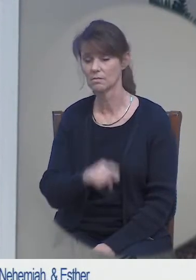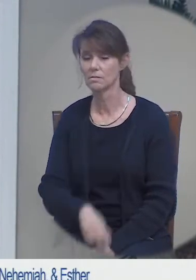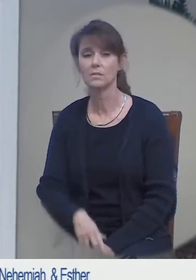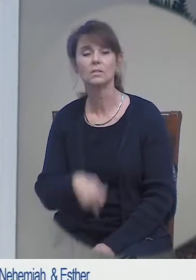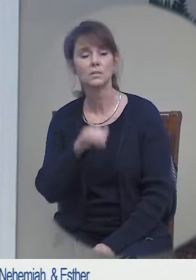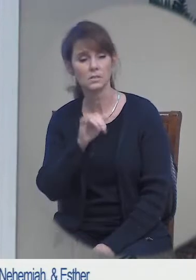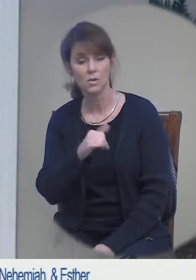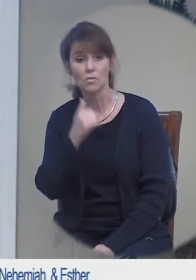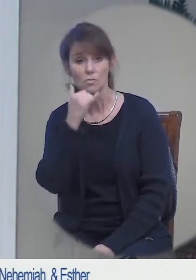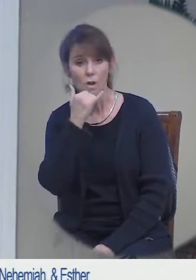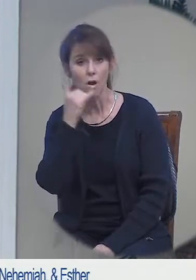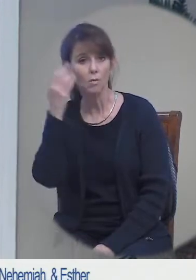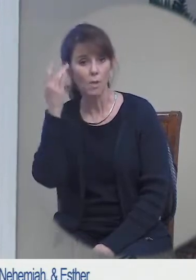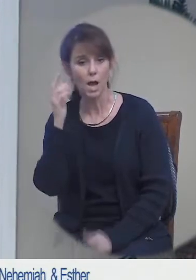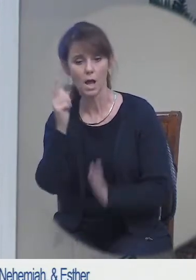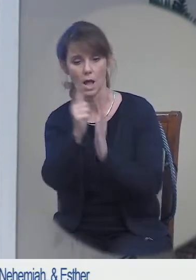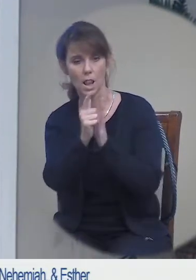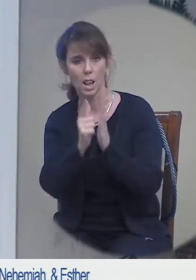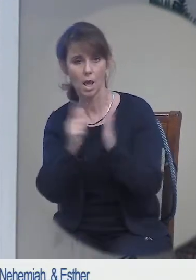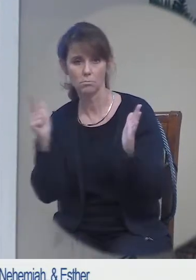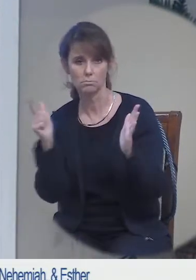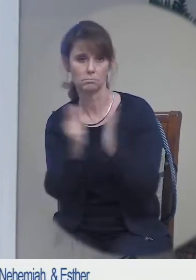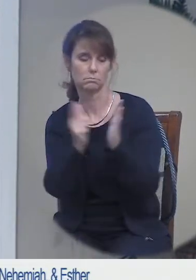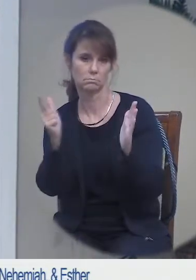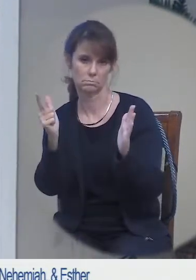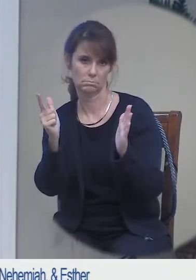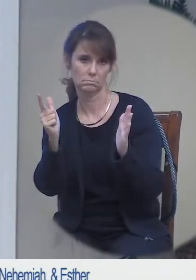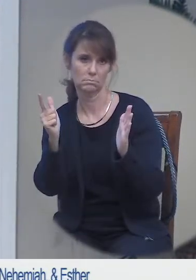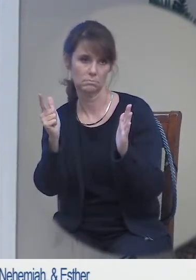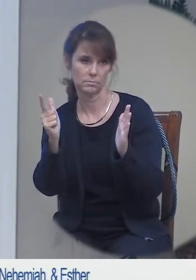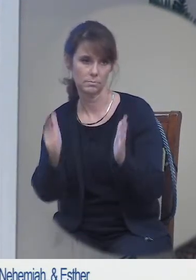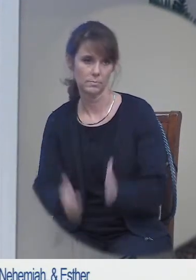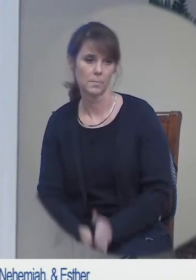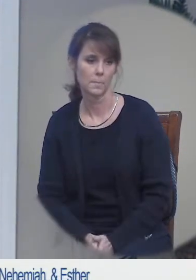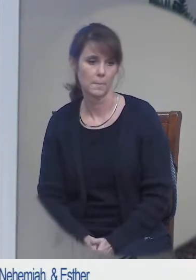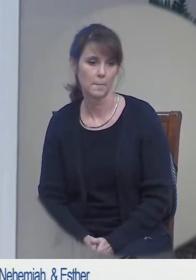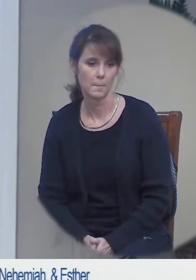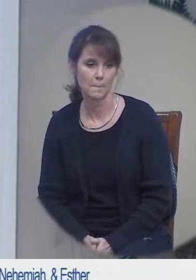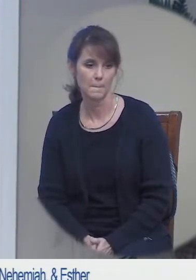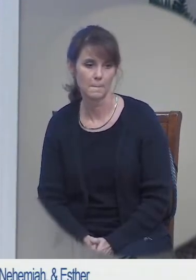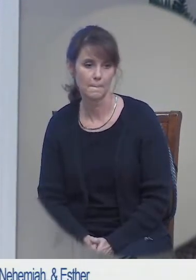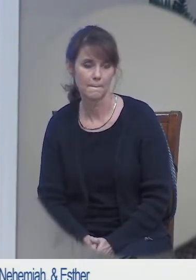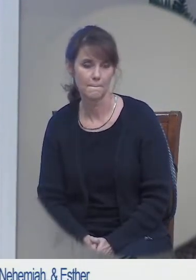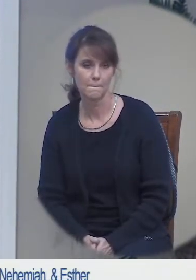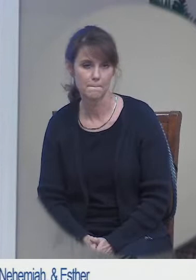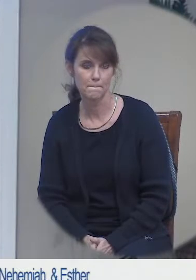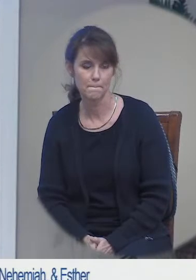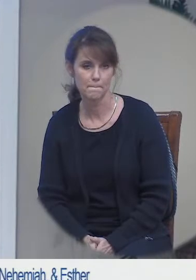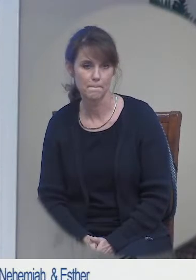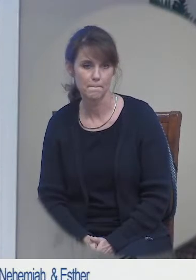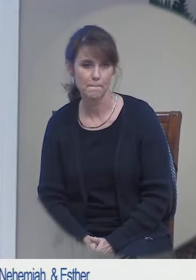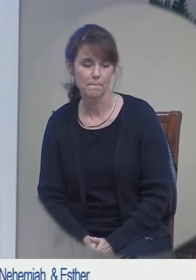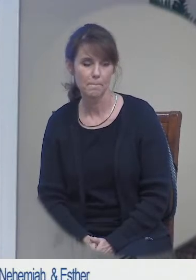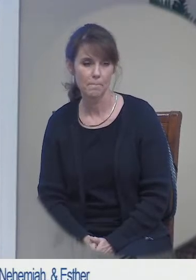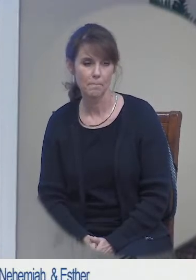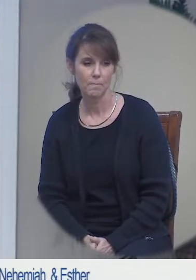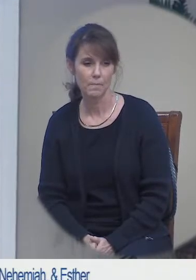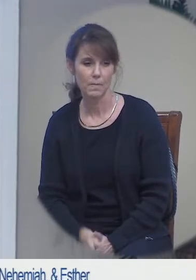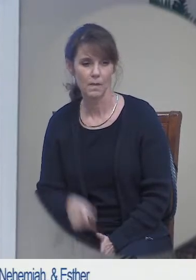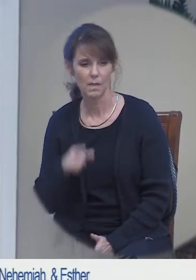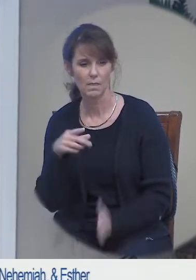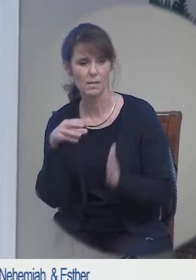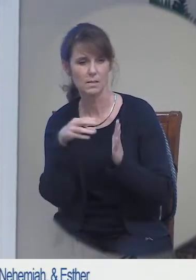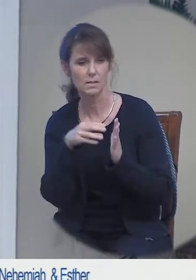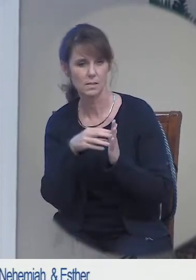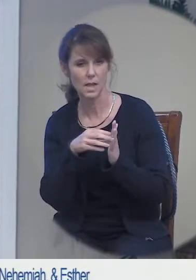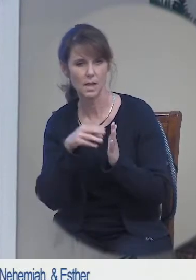The law prohibits it. So a couple of different places. I think there's a number of issues in this text that Nehemiah points out.